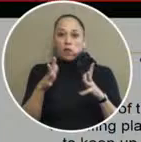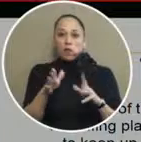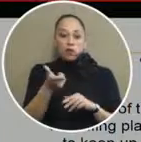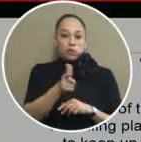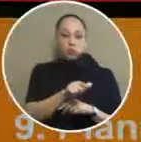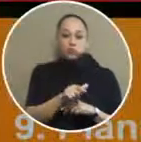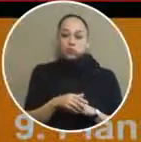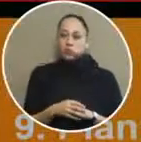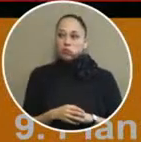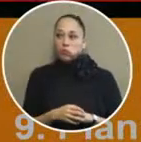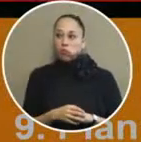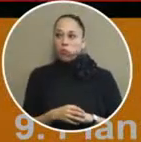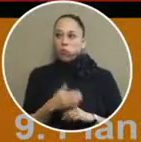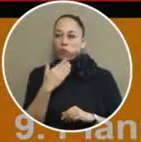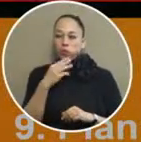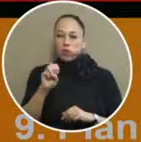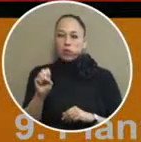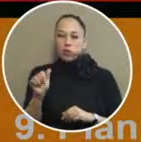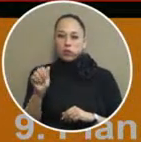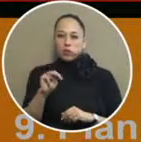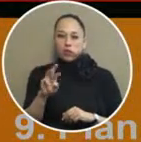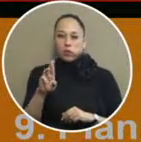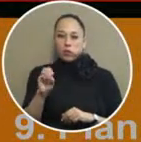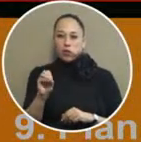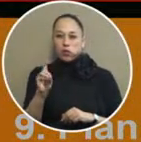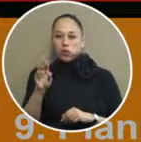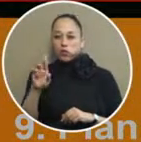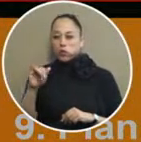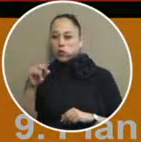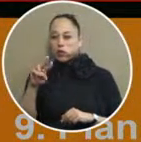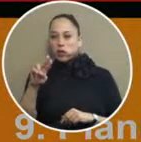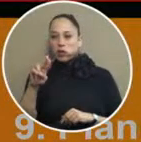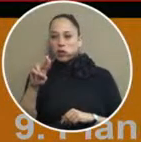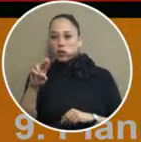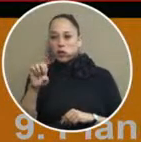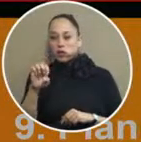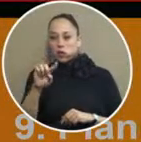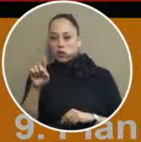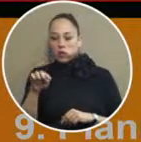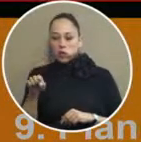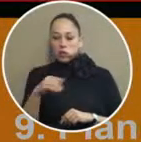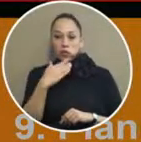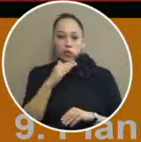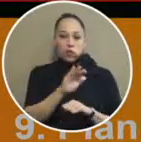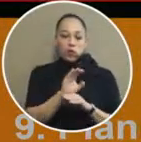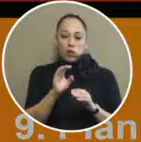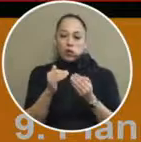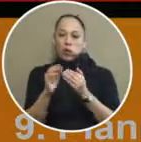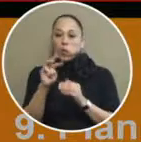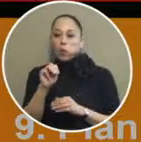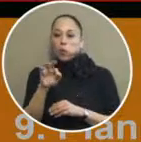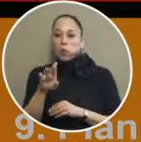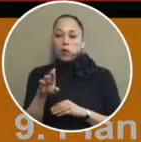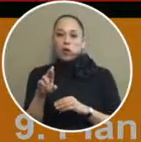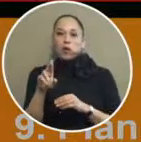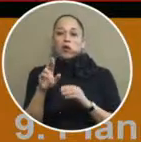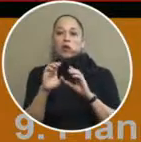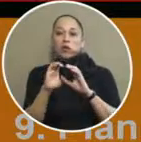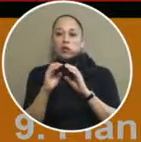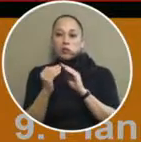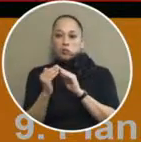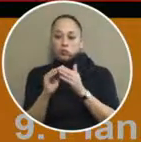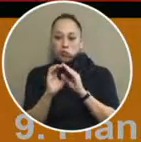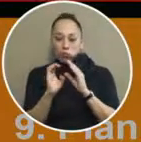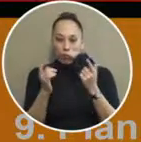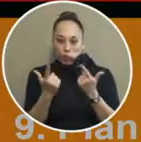in a second here. Thank you. Good afternoon, Mayor and Council. Sam with the U.S. Transportation and Chief Operations